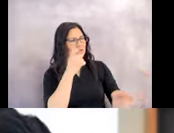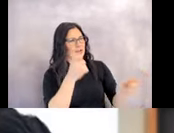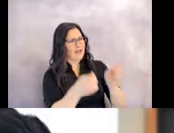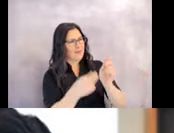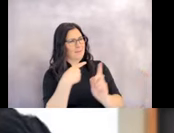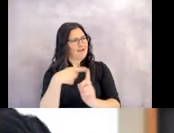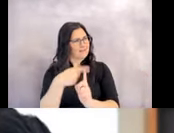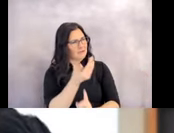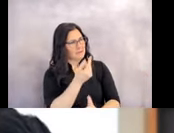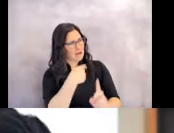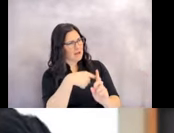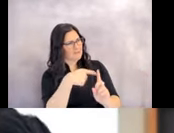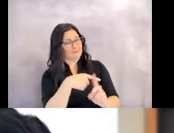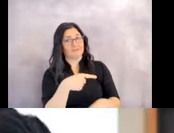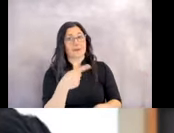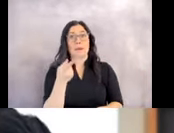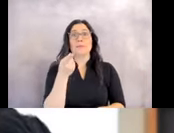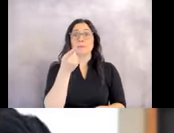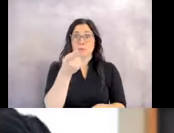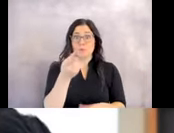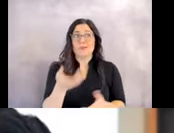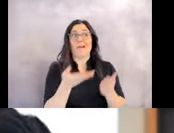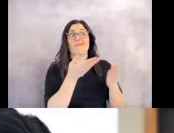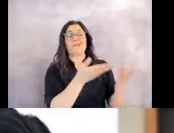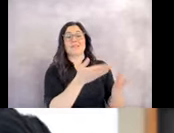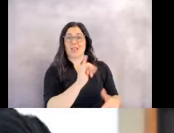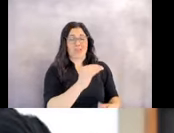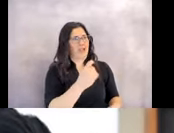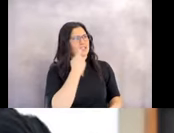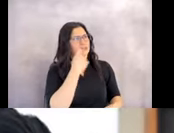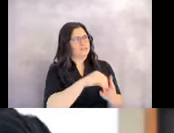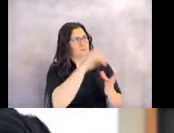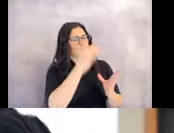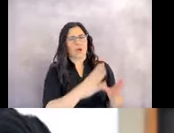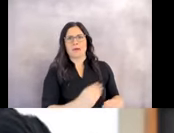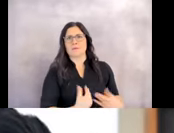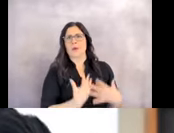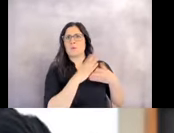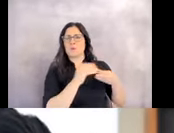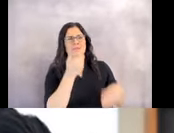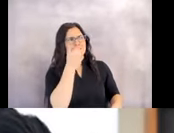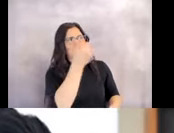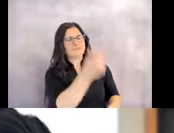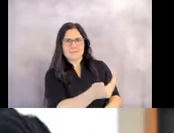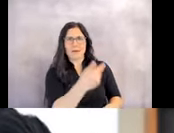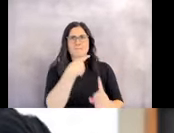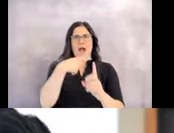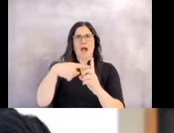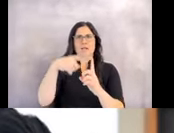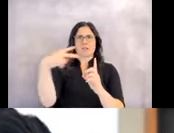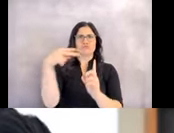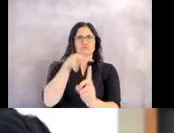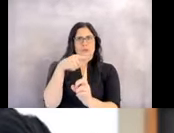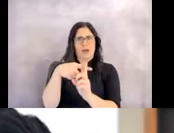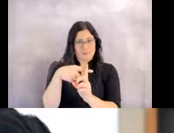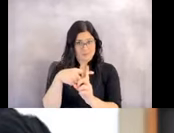offering that story about that inspirational student that you had to shift that conversation.